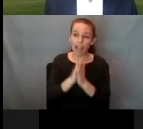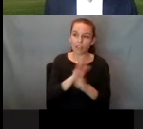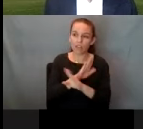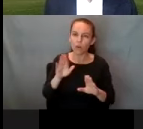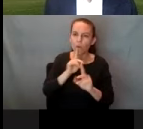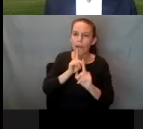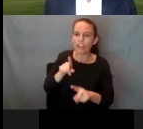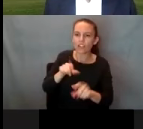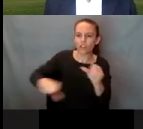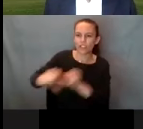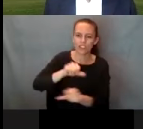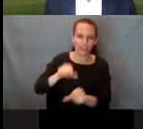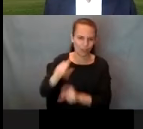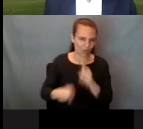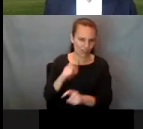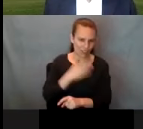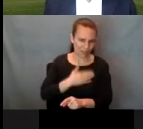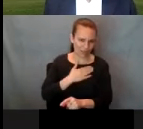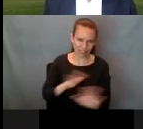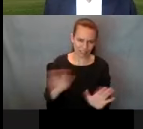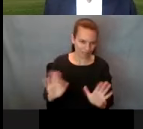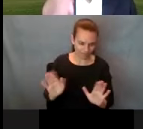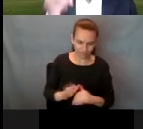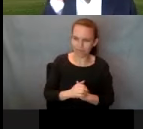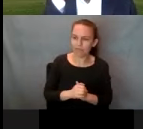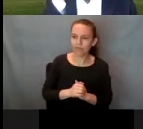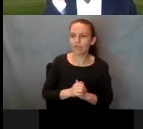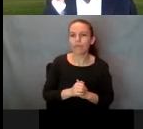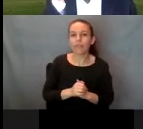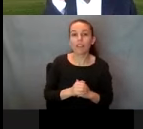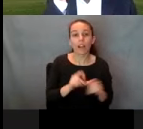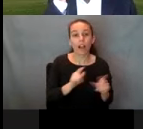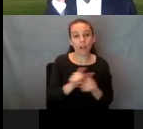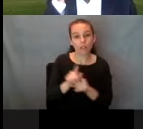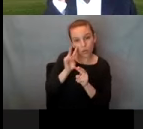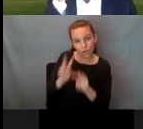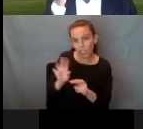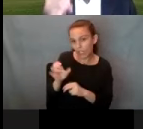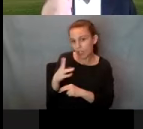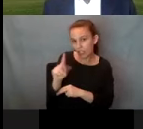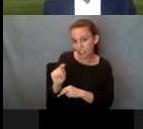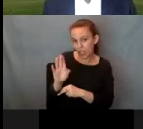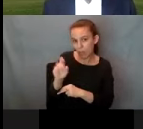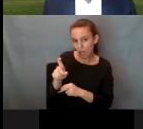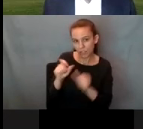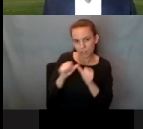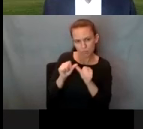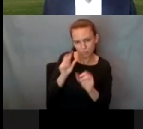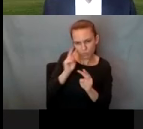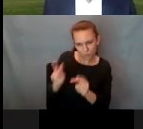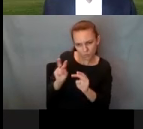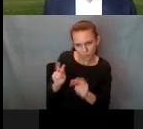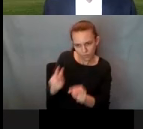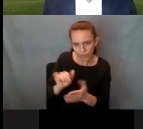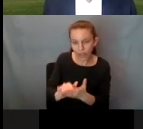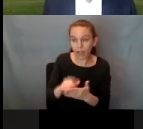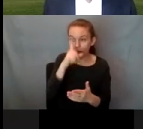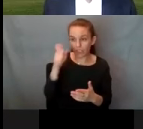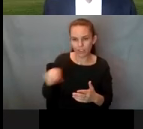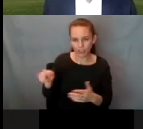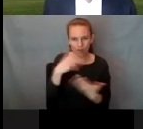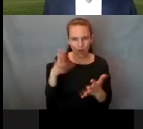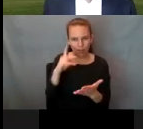other people's questions in the Q&A, please. Also keep an eye on the chat box as we go, because as you're already seeing, there will